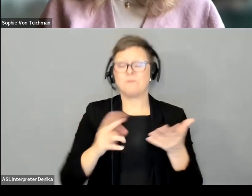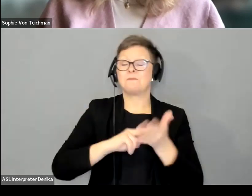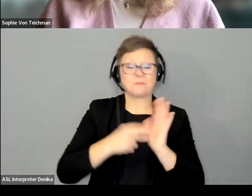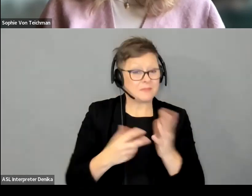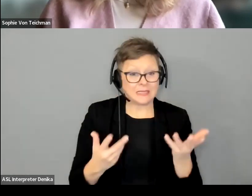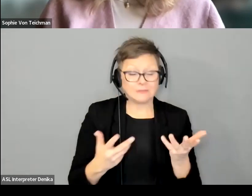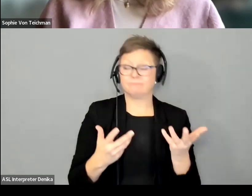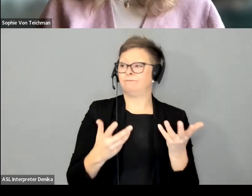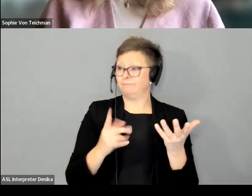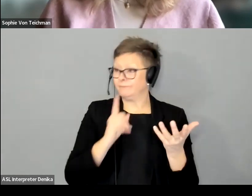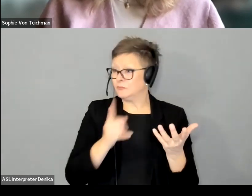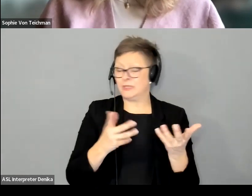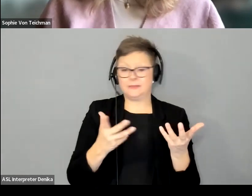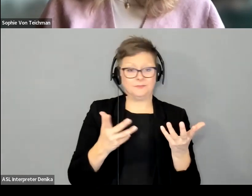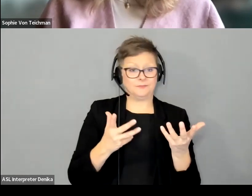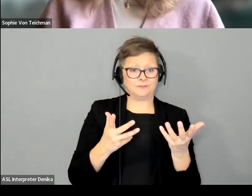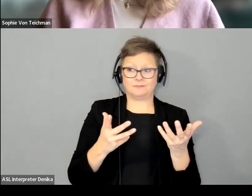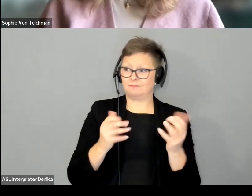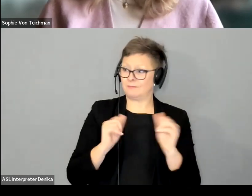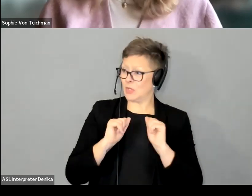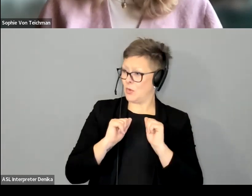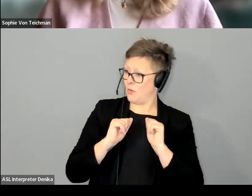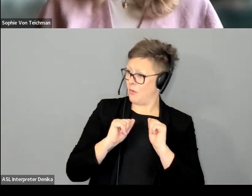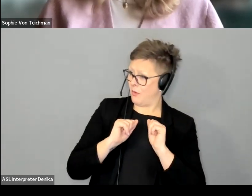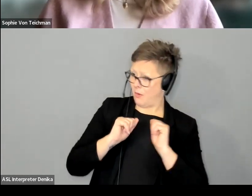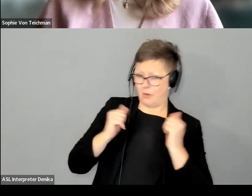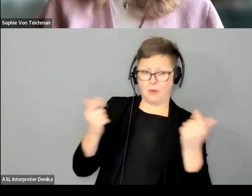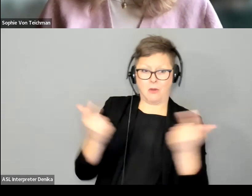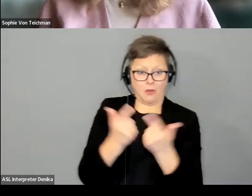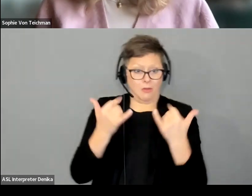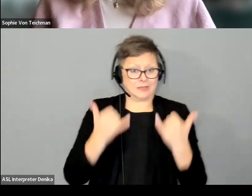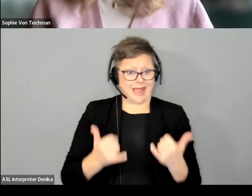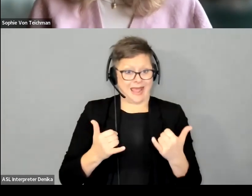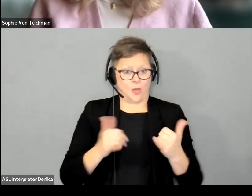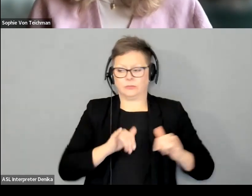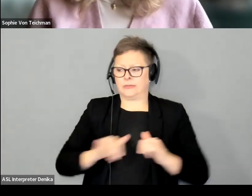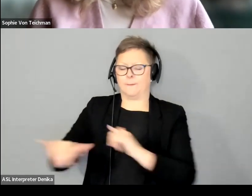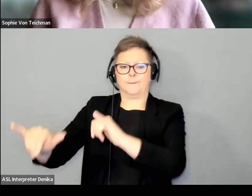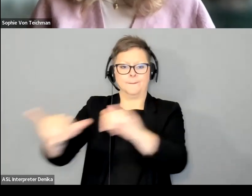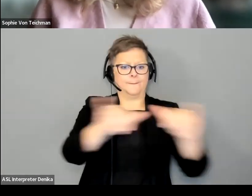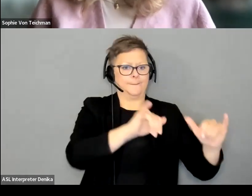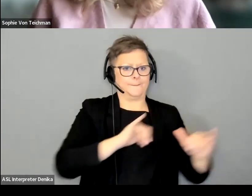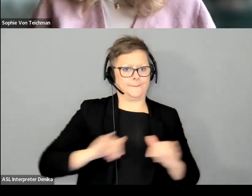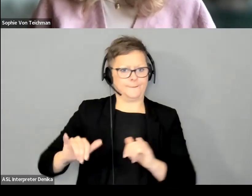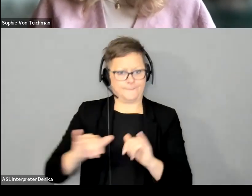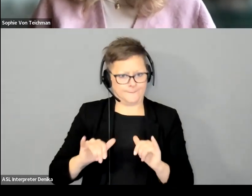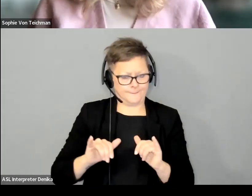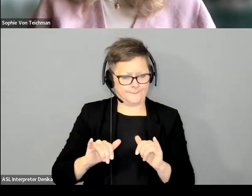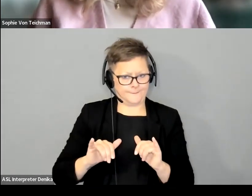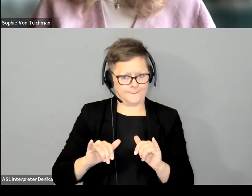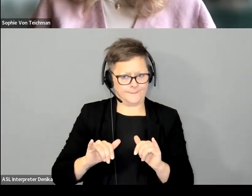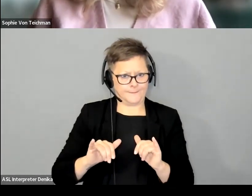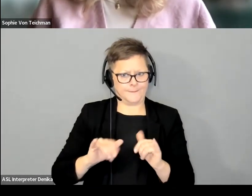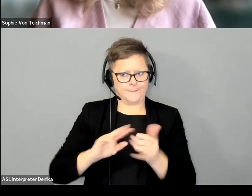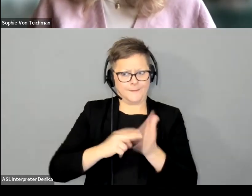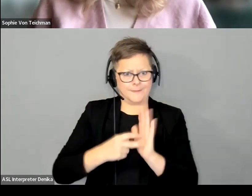to and relevant to persons with disabilities experiences, which is probably one reason why everybody wants to go back to the way things were, because people are